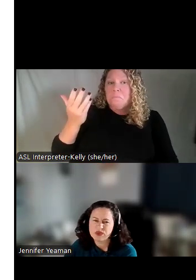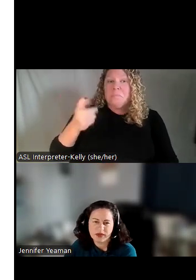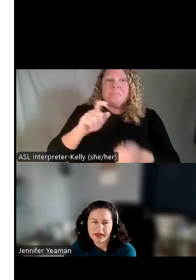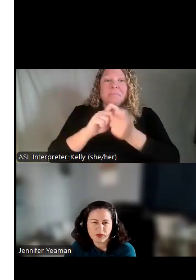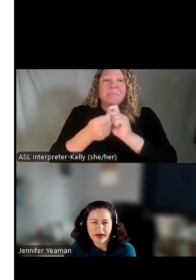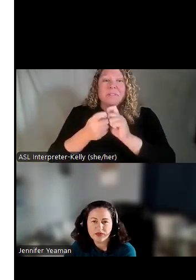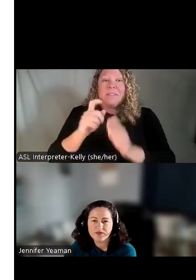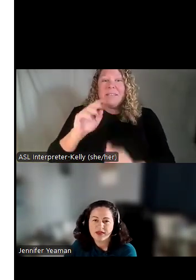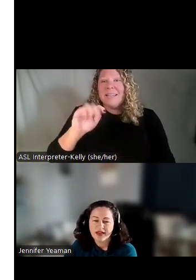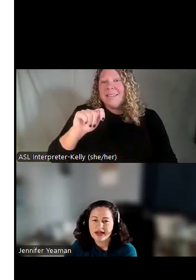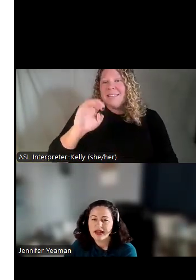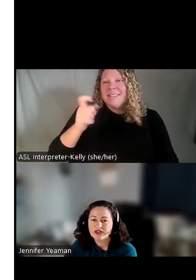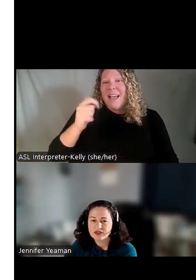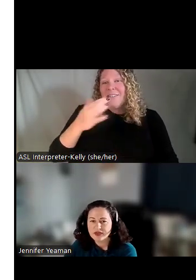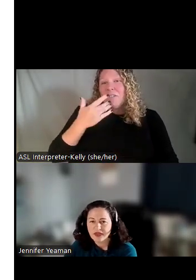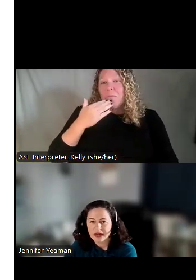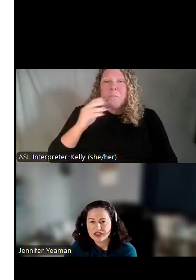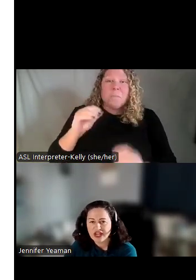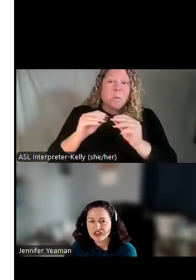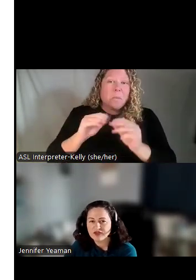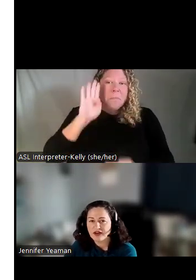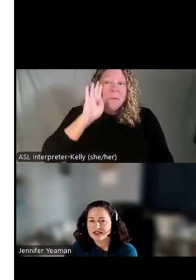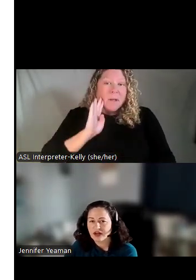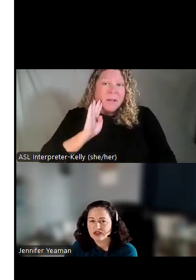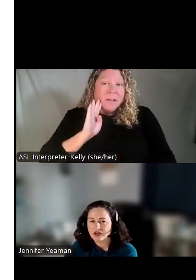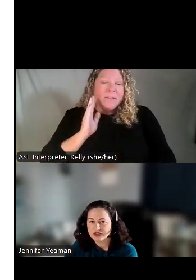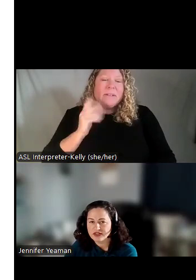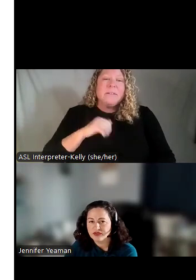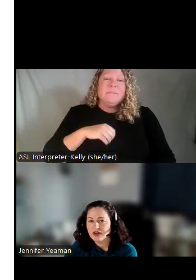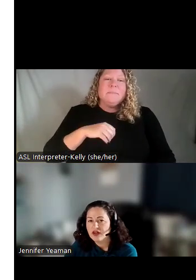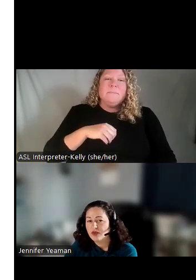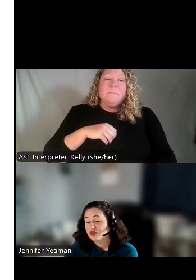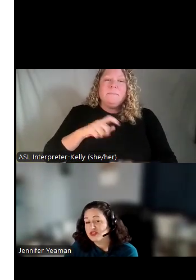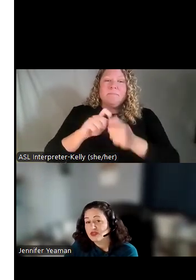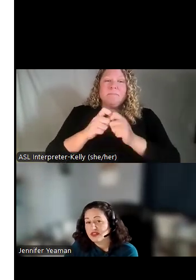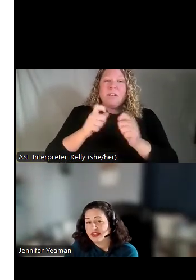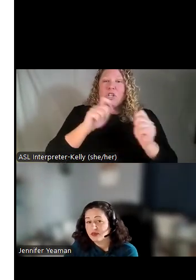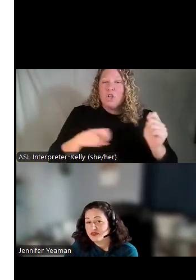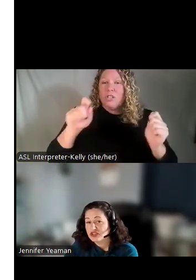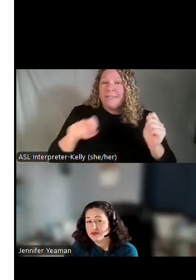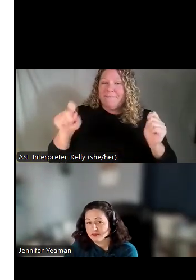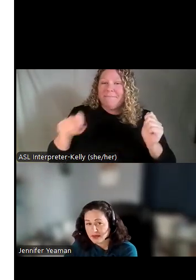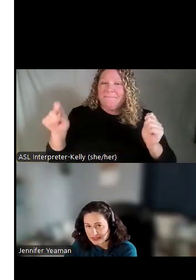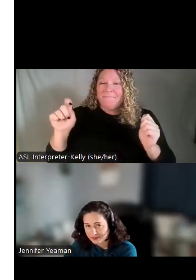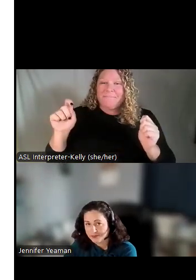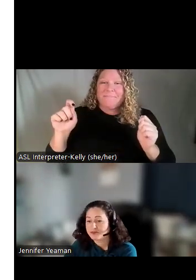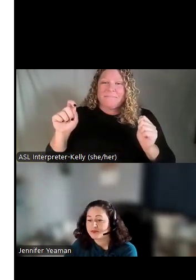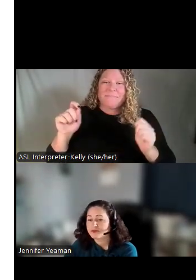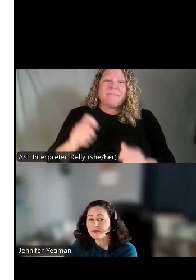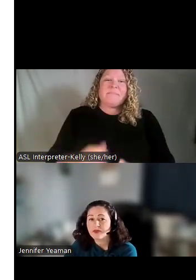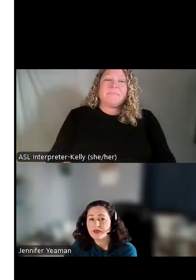text color to like a brown. And I also thought that I would change the font style to cursive, which resulted in revision